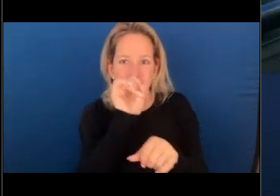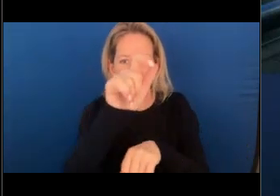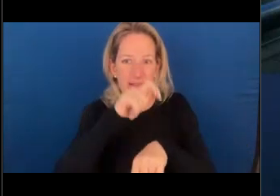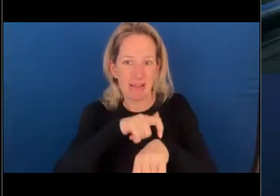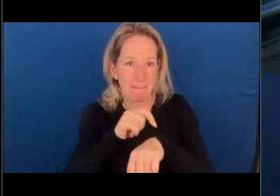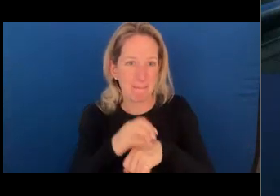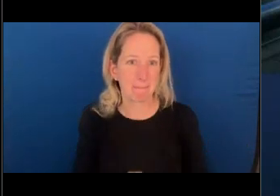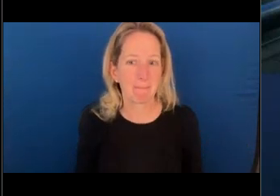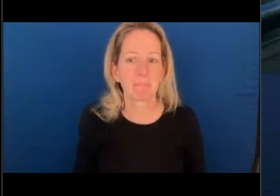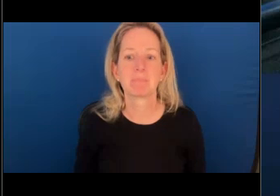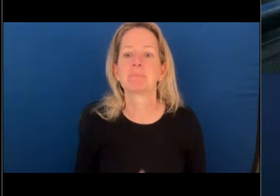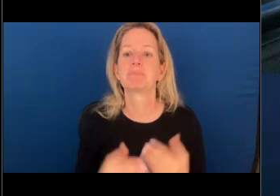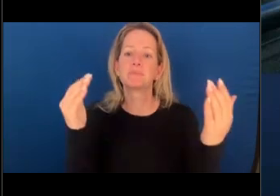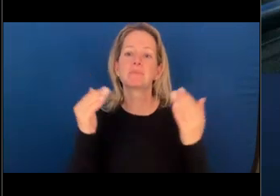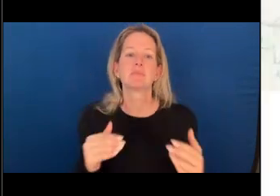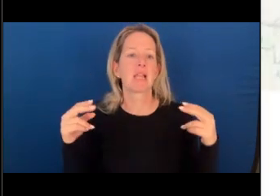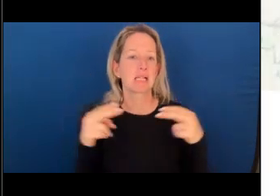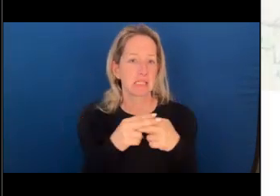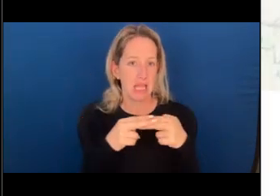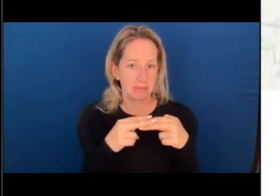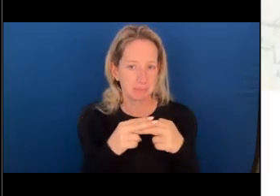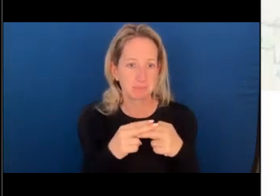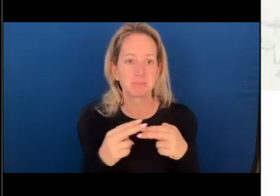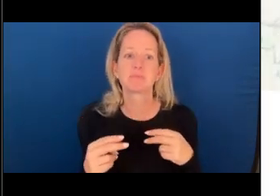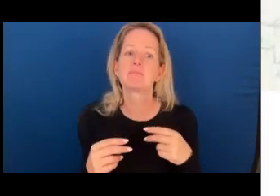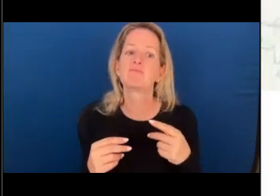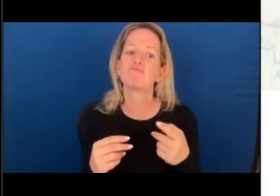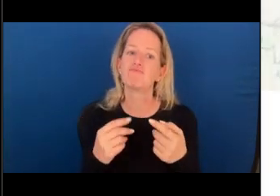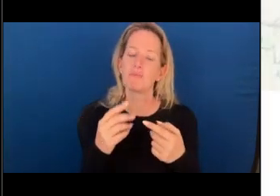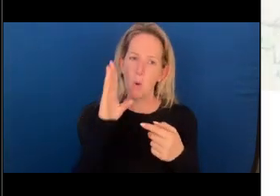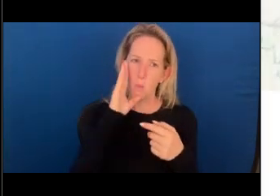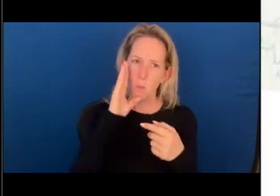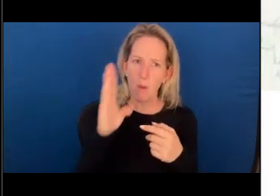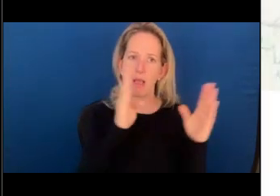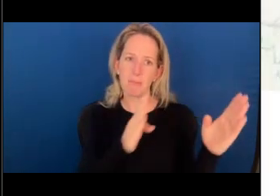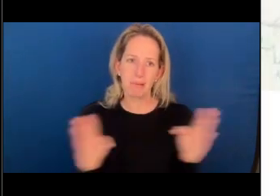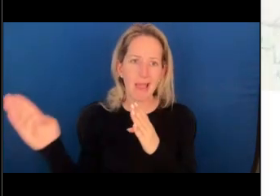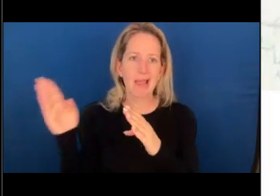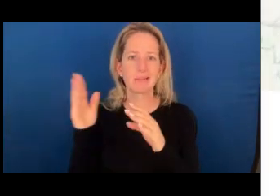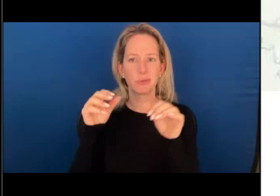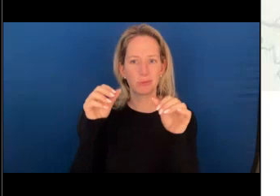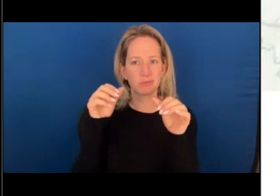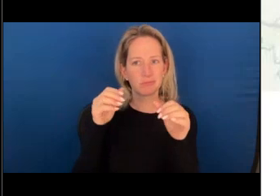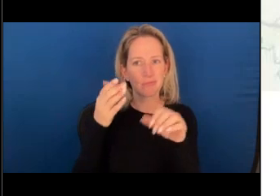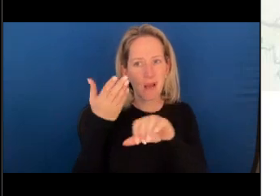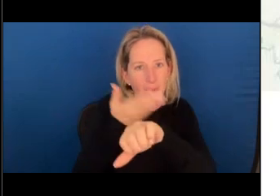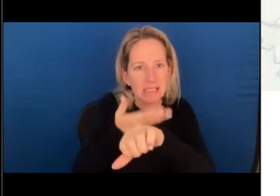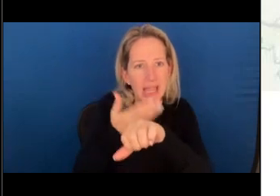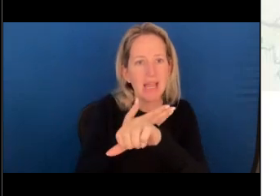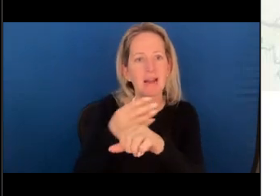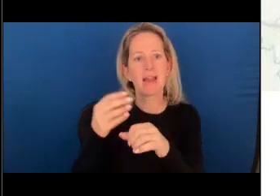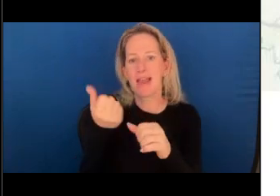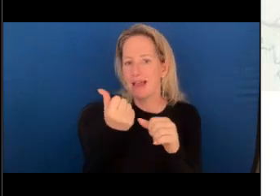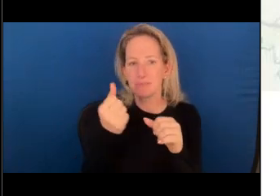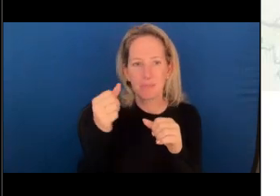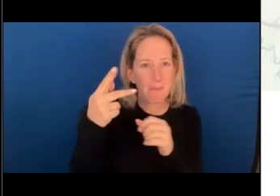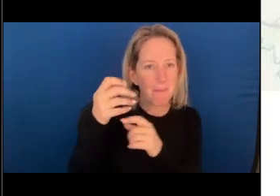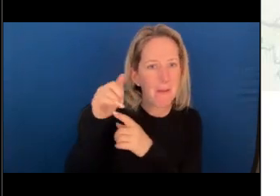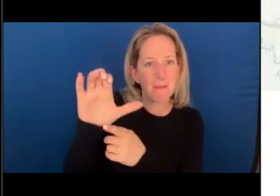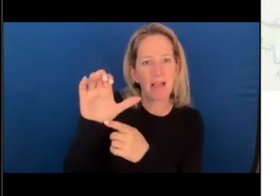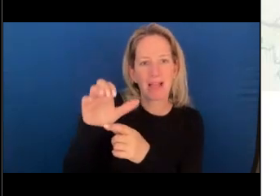the works. One of them is updating a public abandoned vessel survey report form with the Virginia State